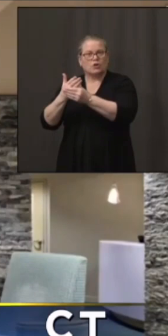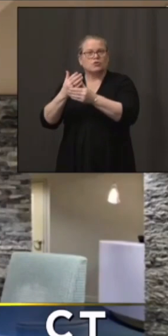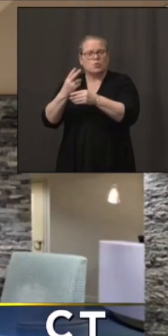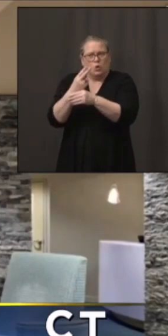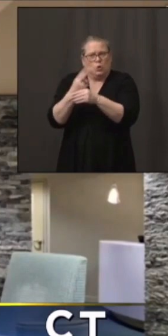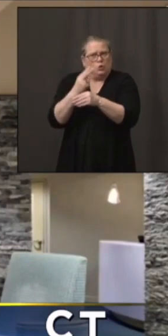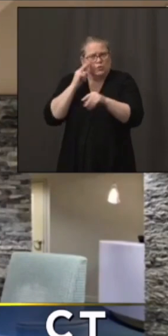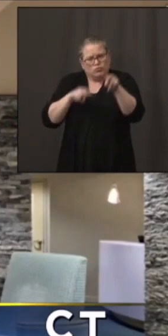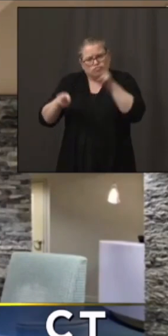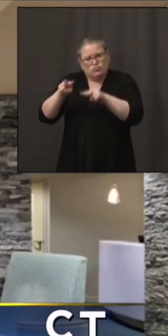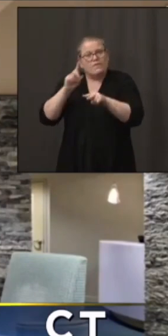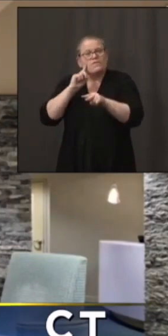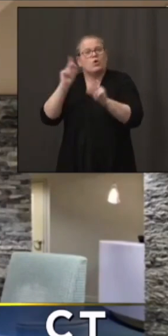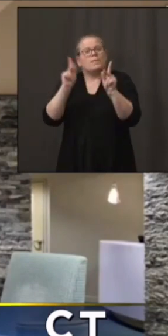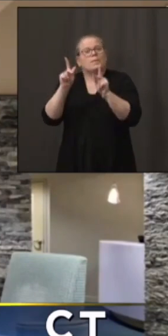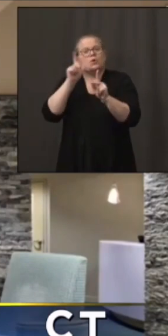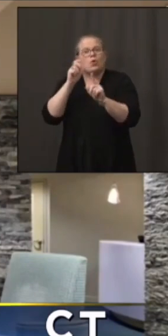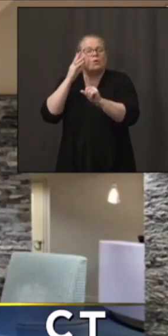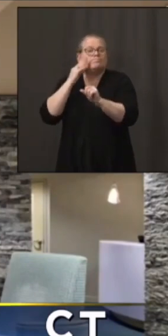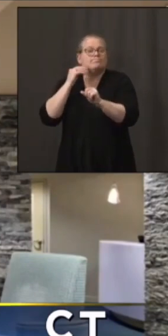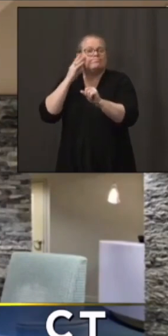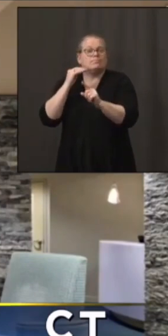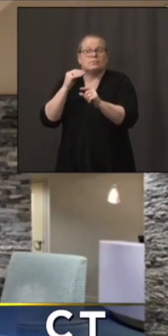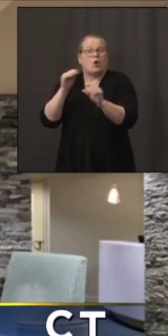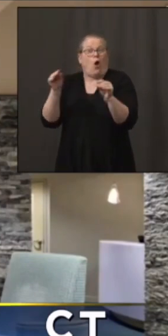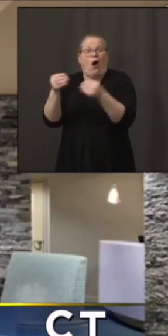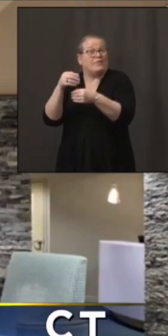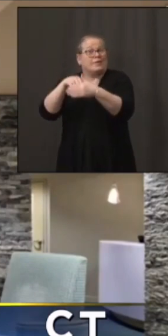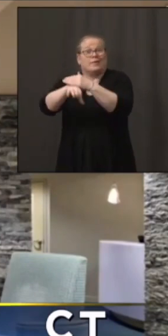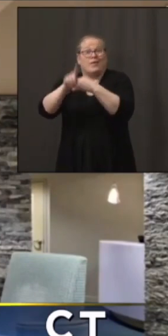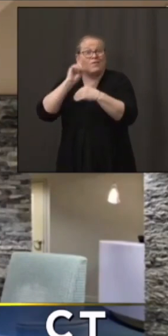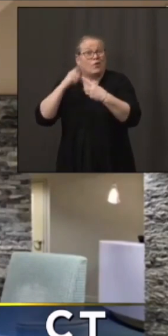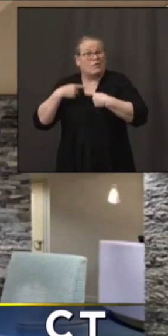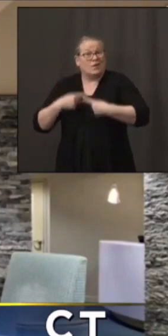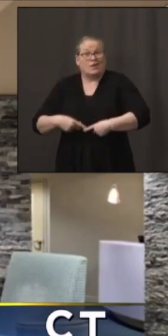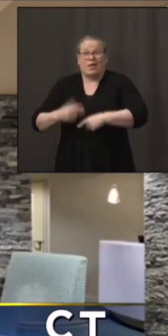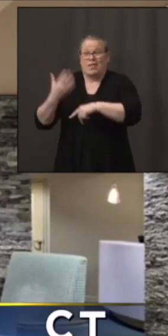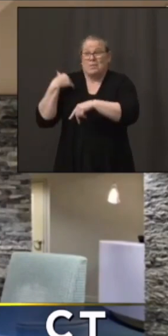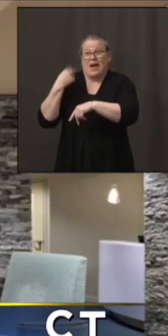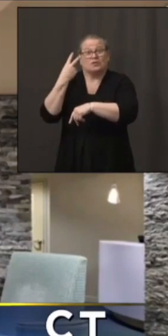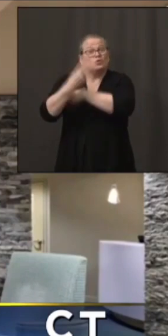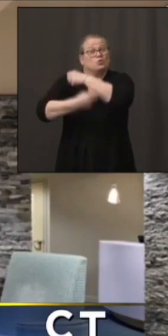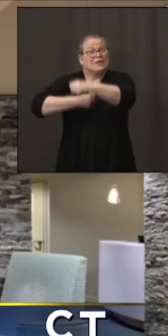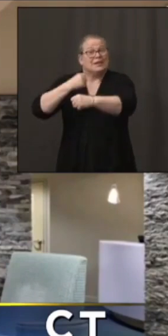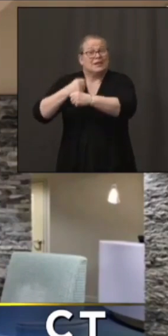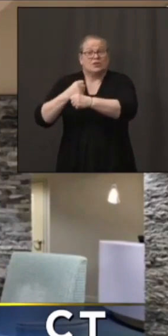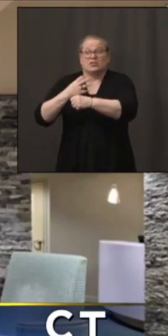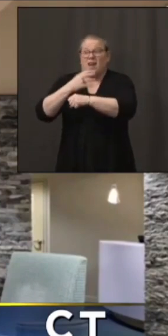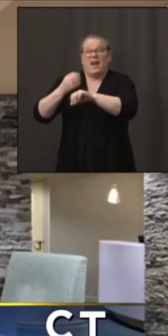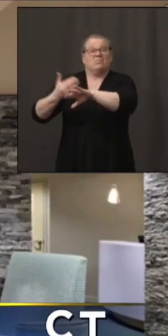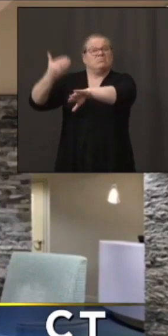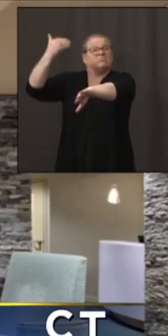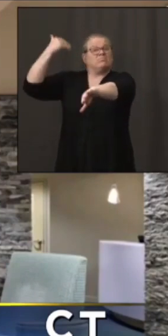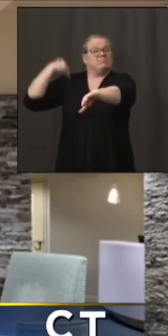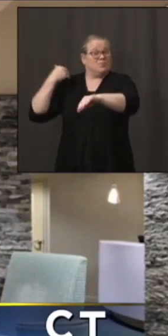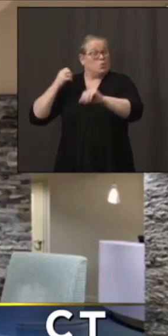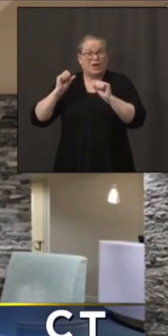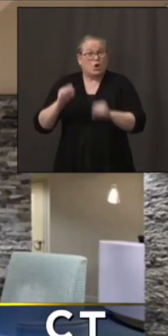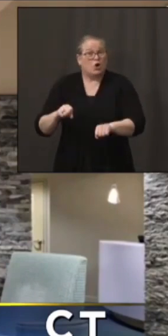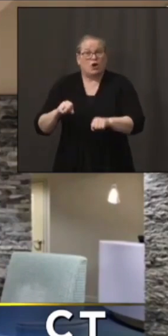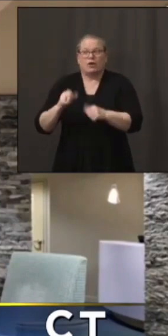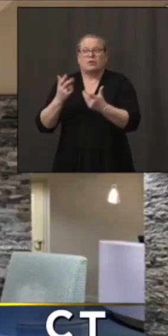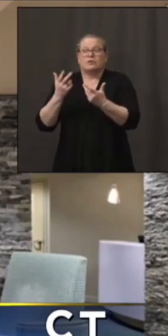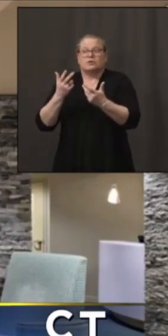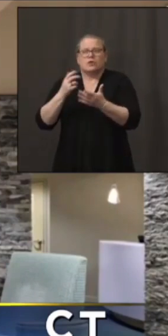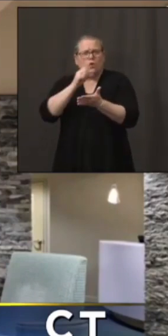well for anybody who's at a physician office encounter in the last 2 years, and we can go beyond 2 years. So seniors